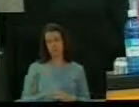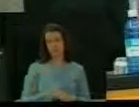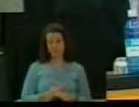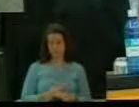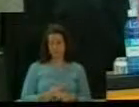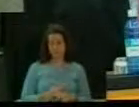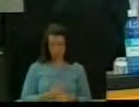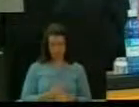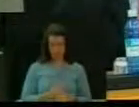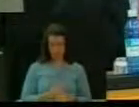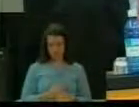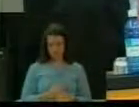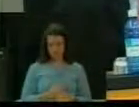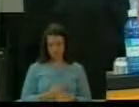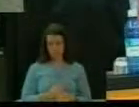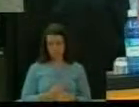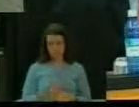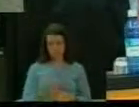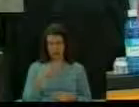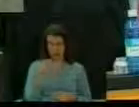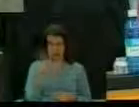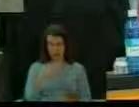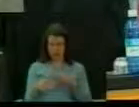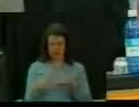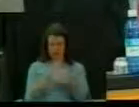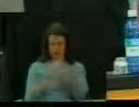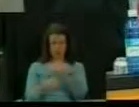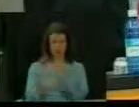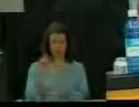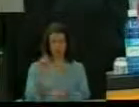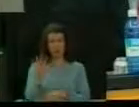changing the date from October 1st to November 1st.